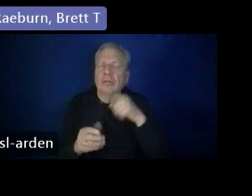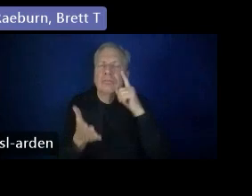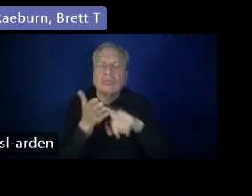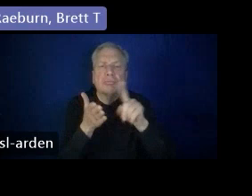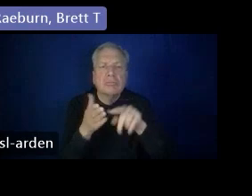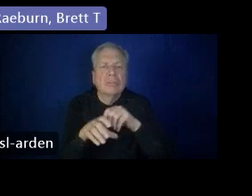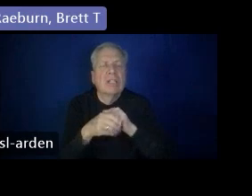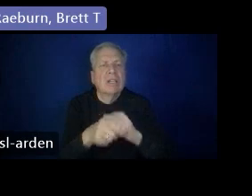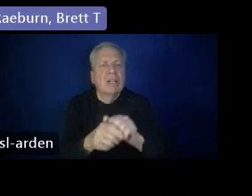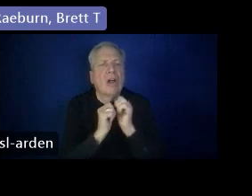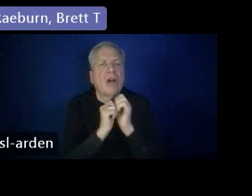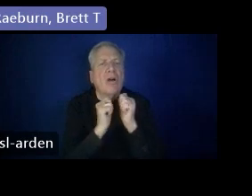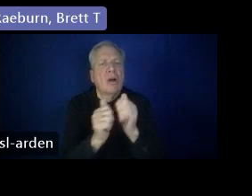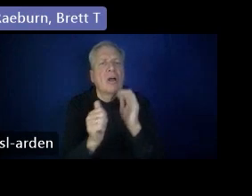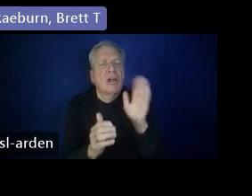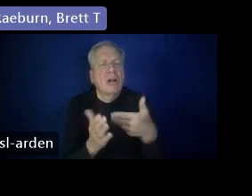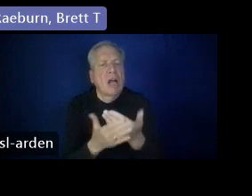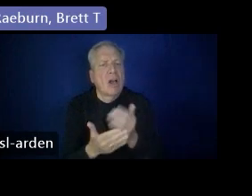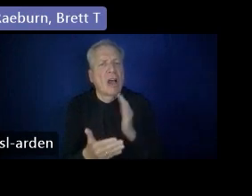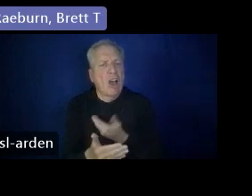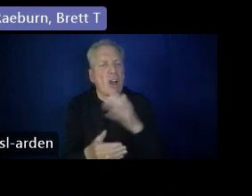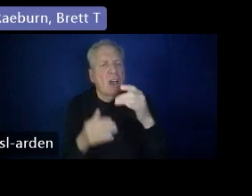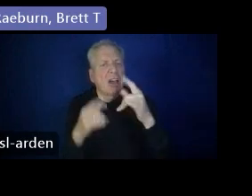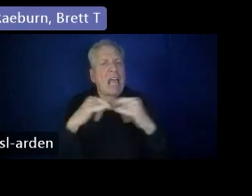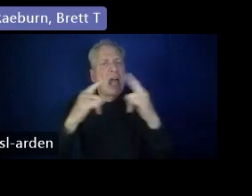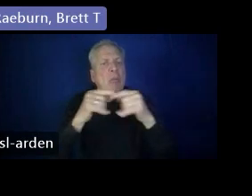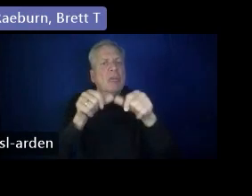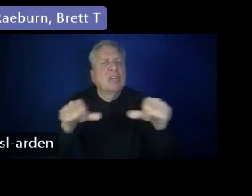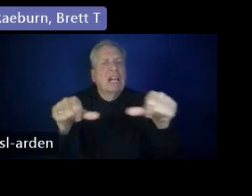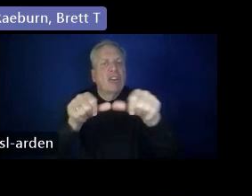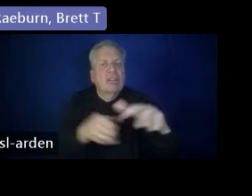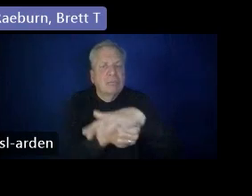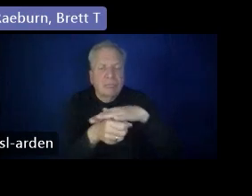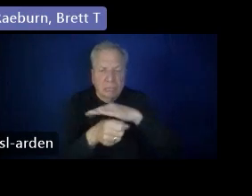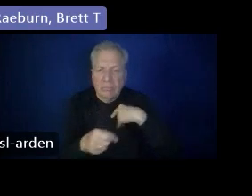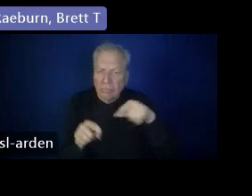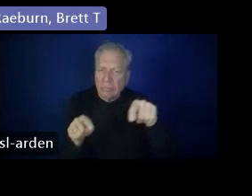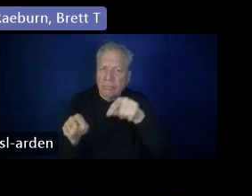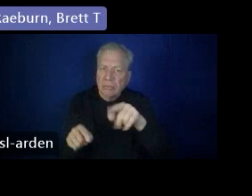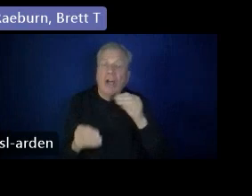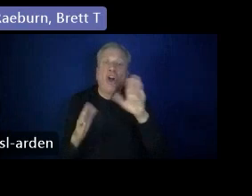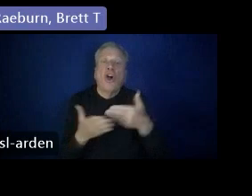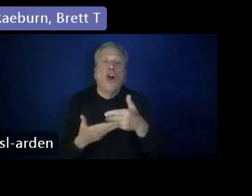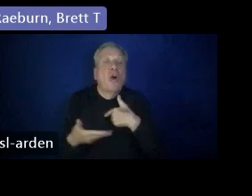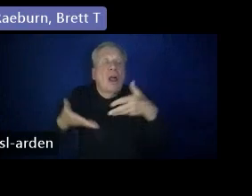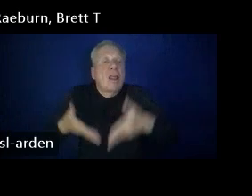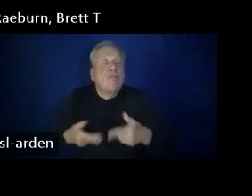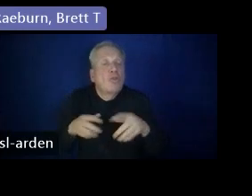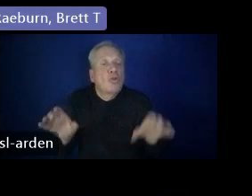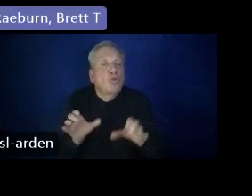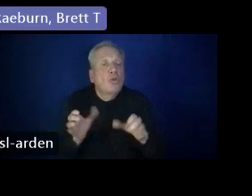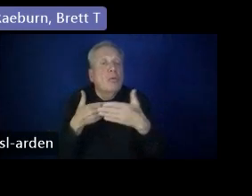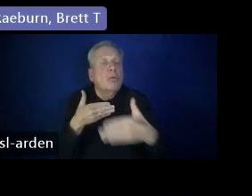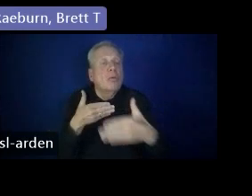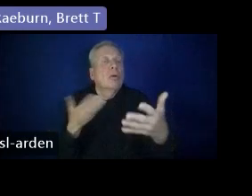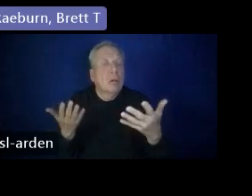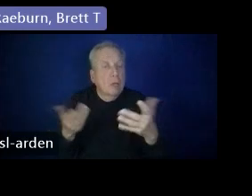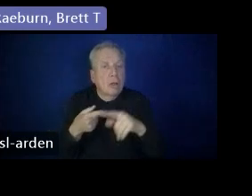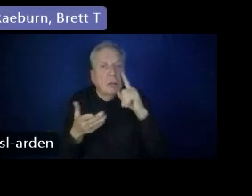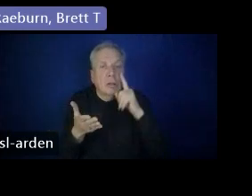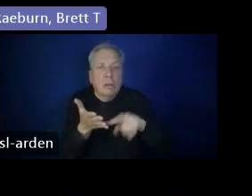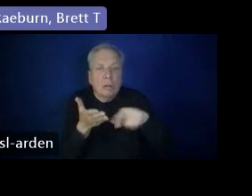our campgrounds. Last year, we completed Madison and Bridge Bay. And so all we have left to do now is Grant